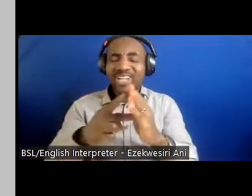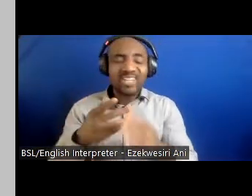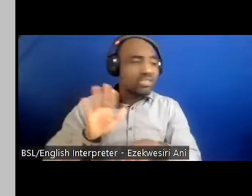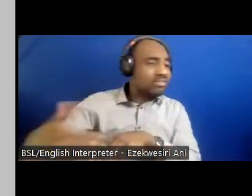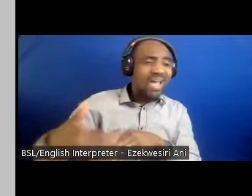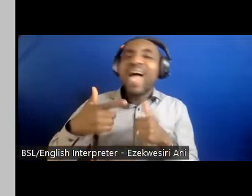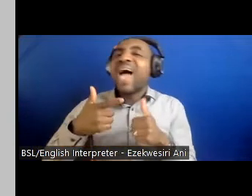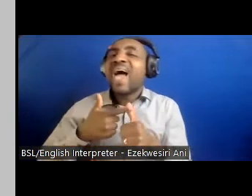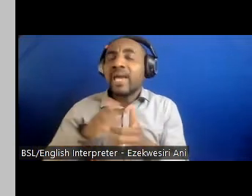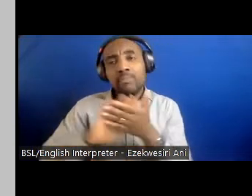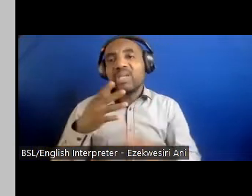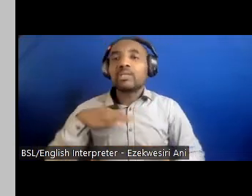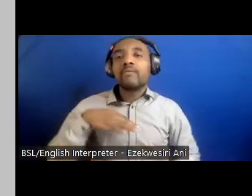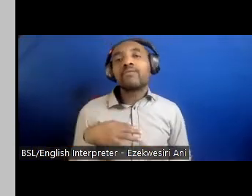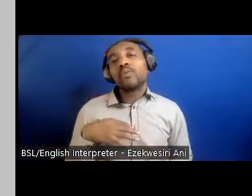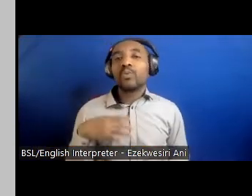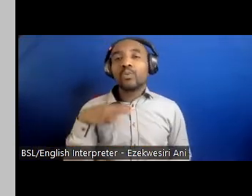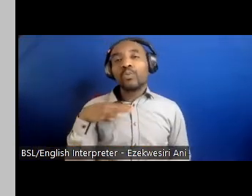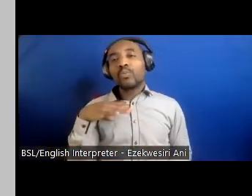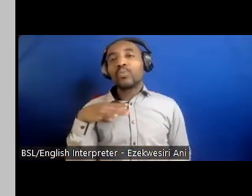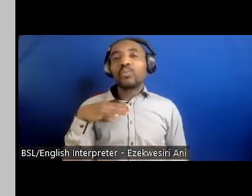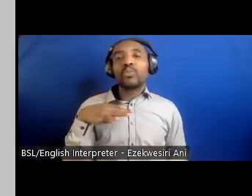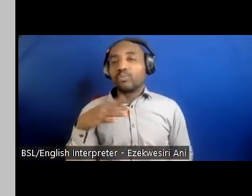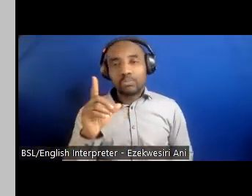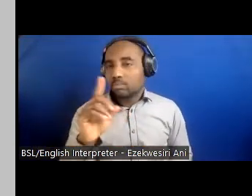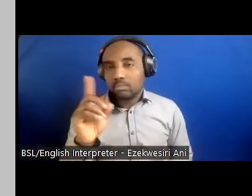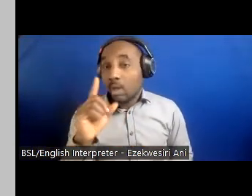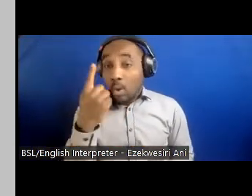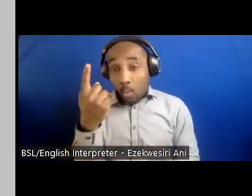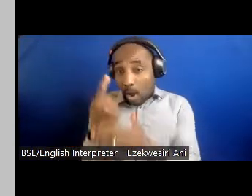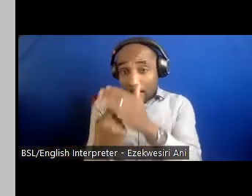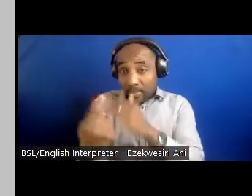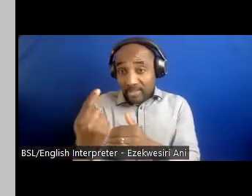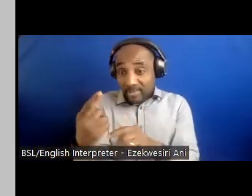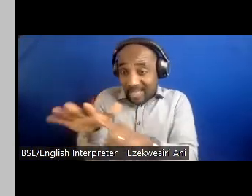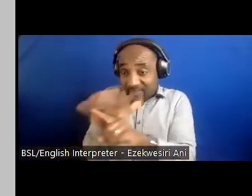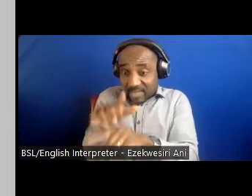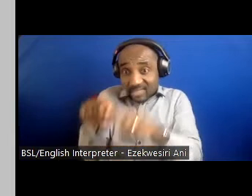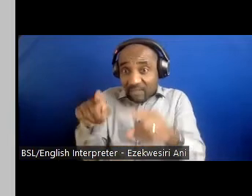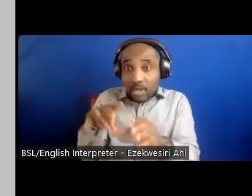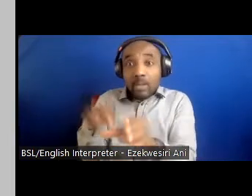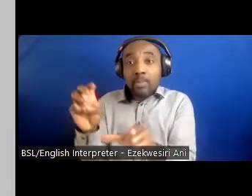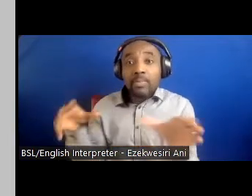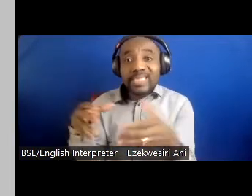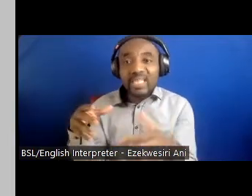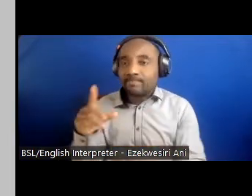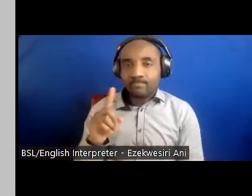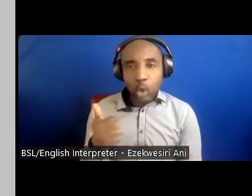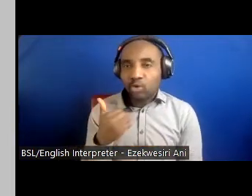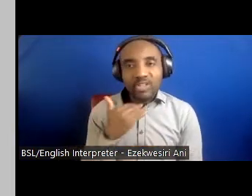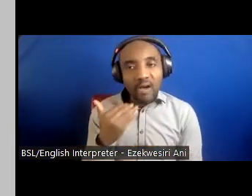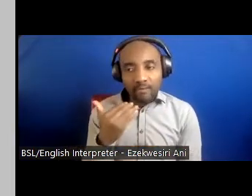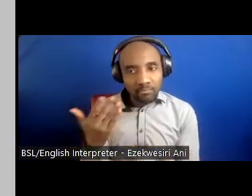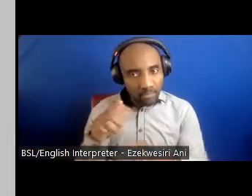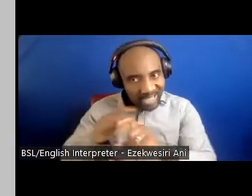as a change in grade can take place with one individual from an ethnically diverse background leaving the team. And so it's important to continue to